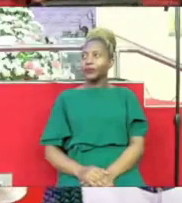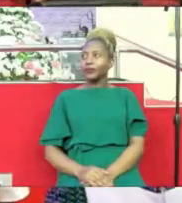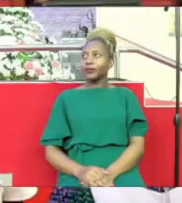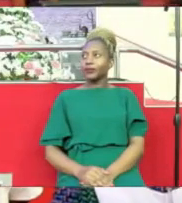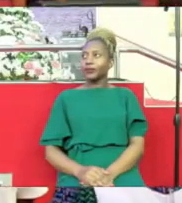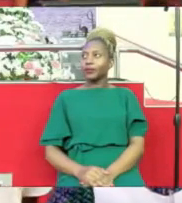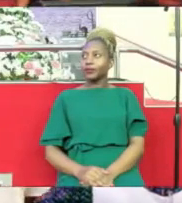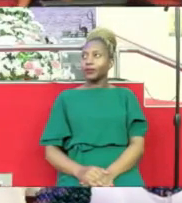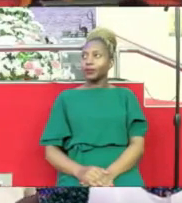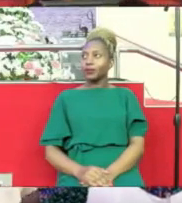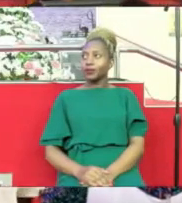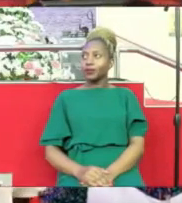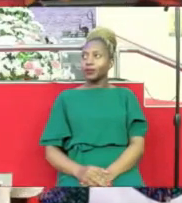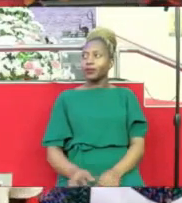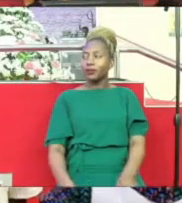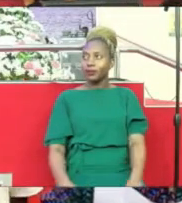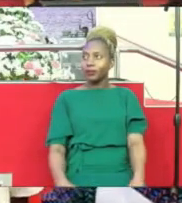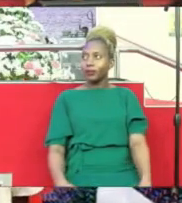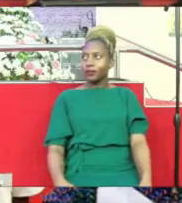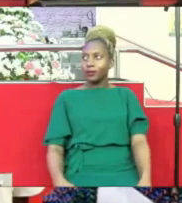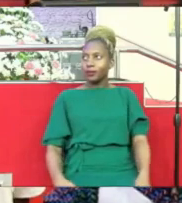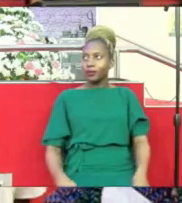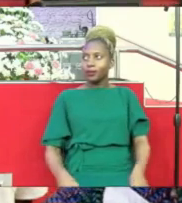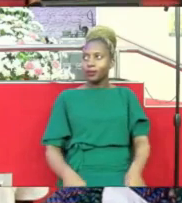I got 51 seconds left.